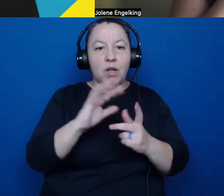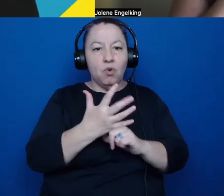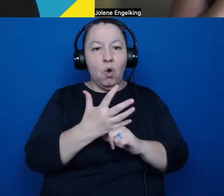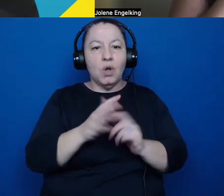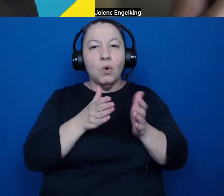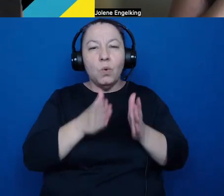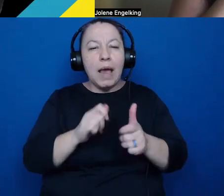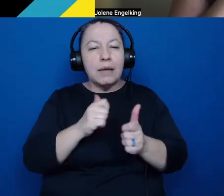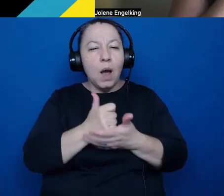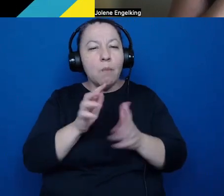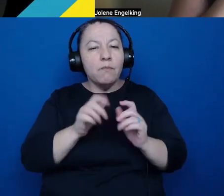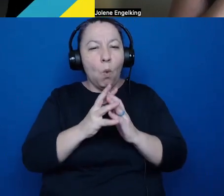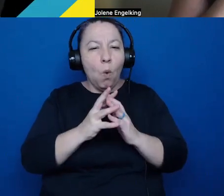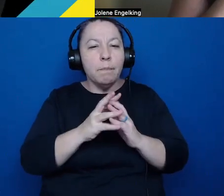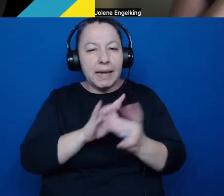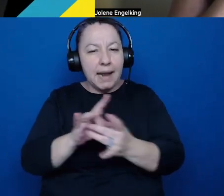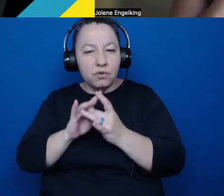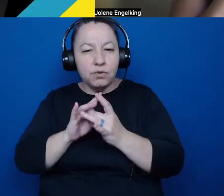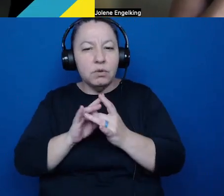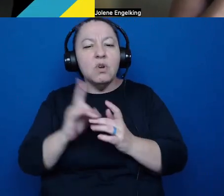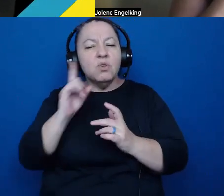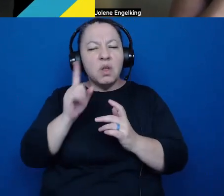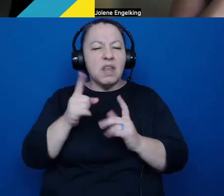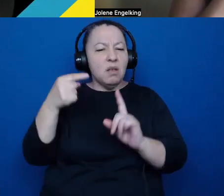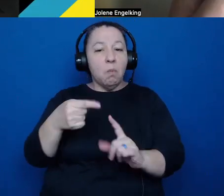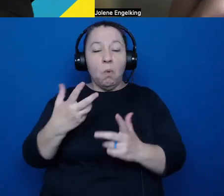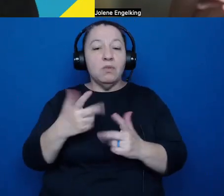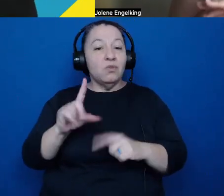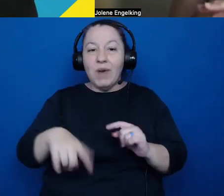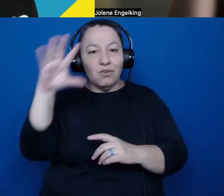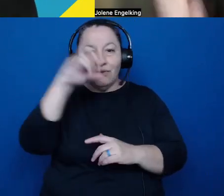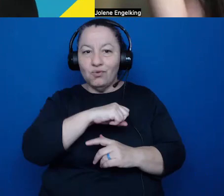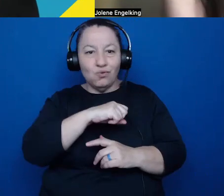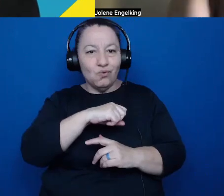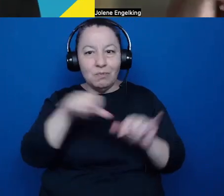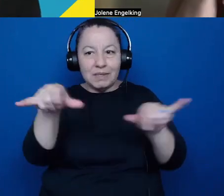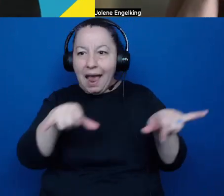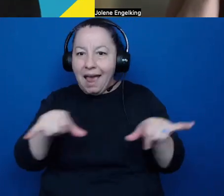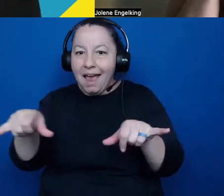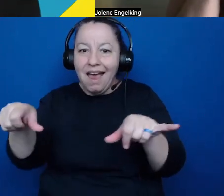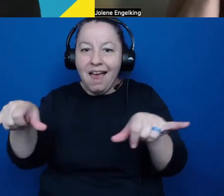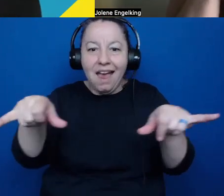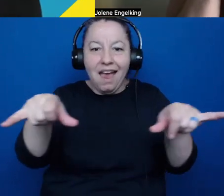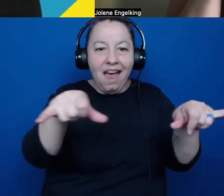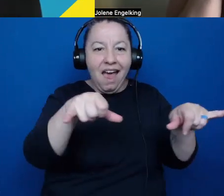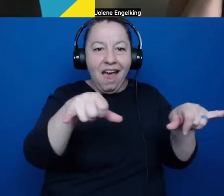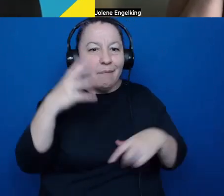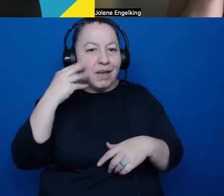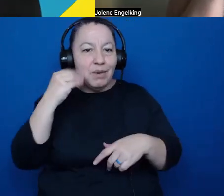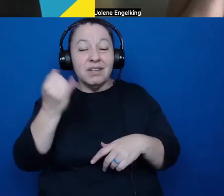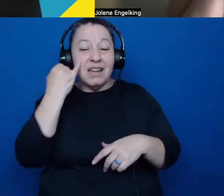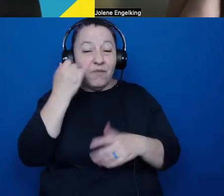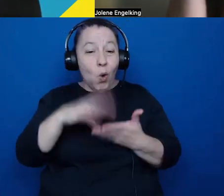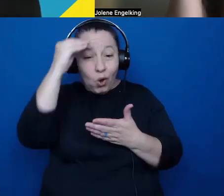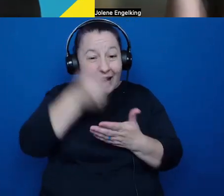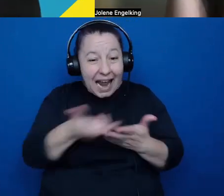so I think that it's this idea that you can't make assumptions. And if we're going to take anything away from our time today, I think